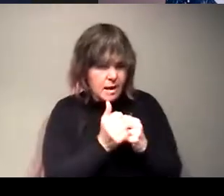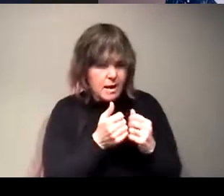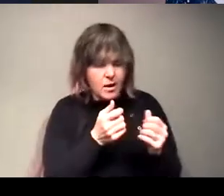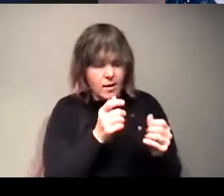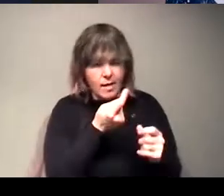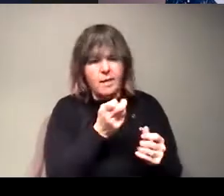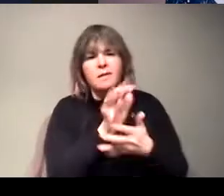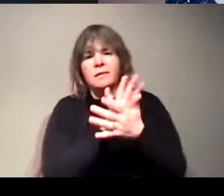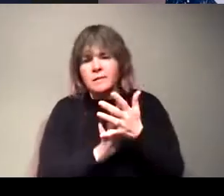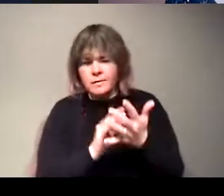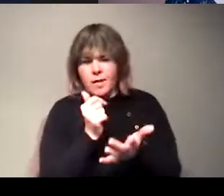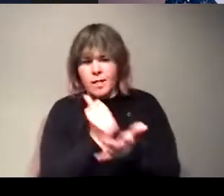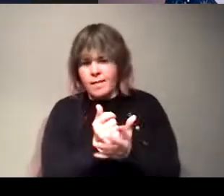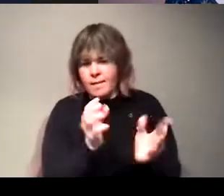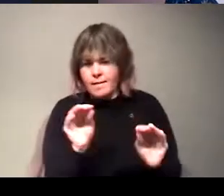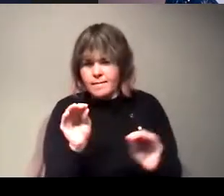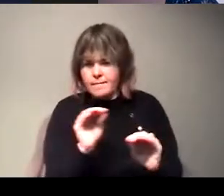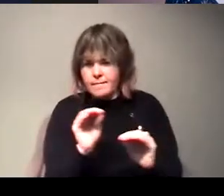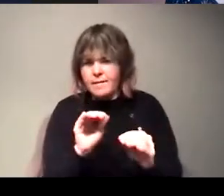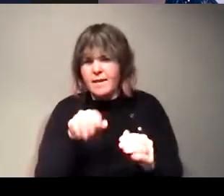designing, this sort of device.